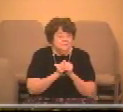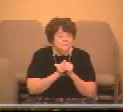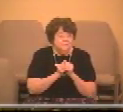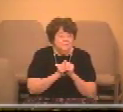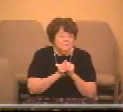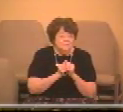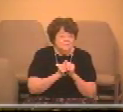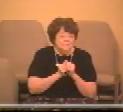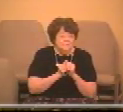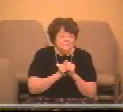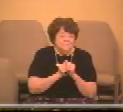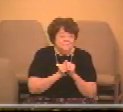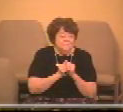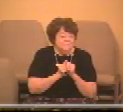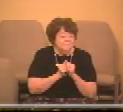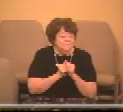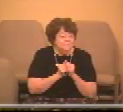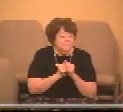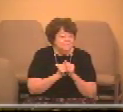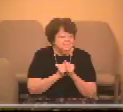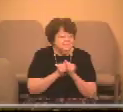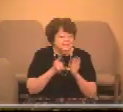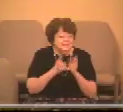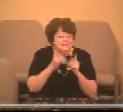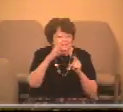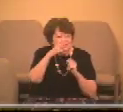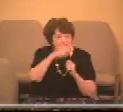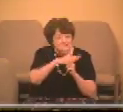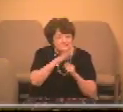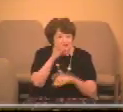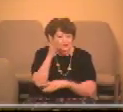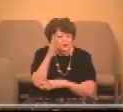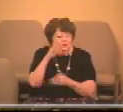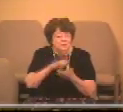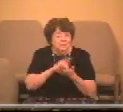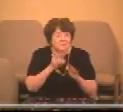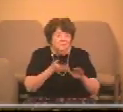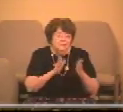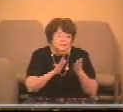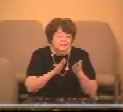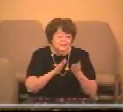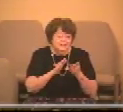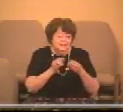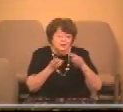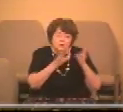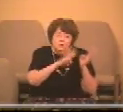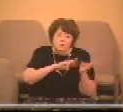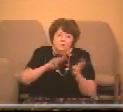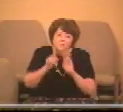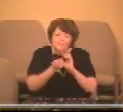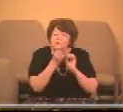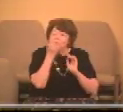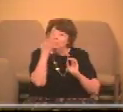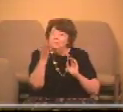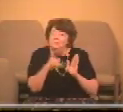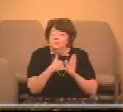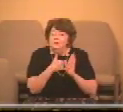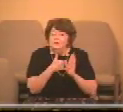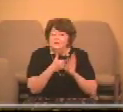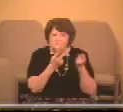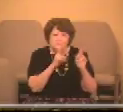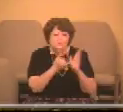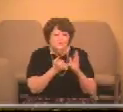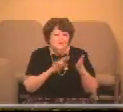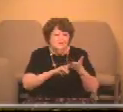snag. You know what this is? It's the top of a tree that died. And the wind took it and blew it down, but when it fell,